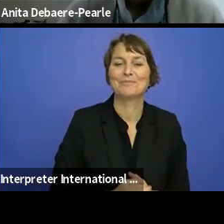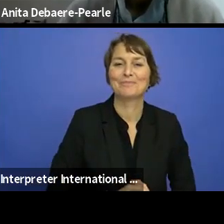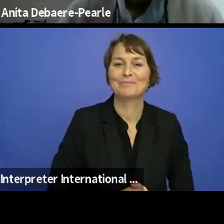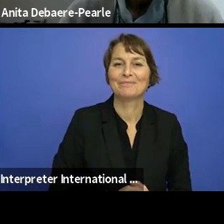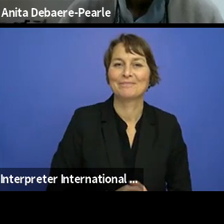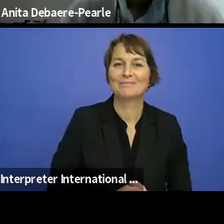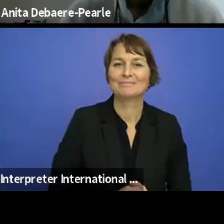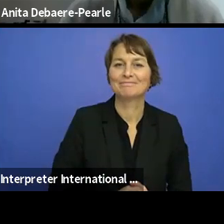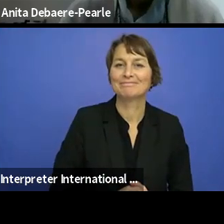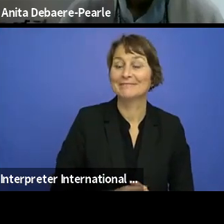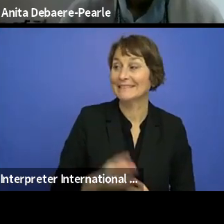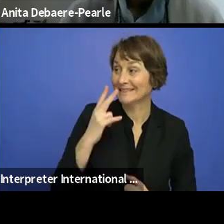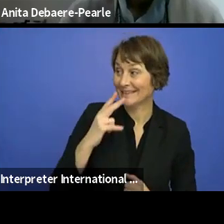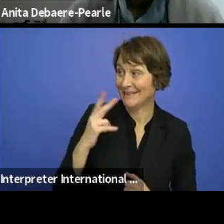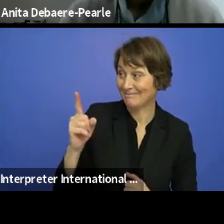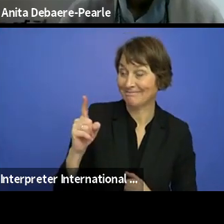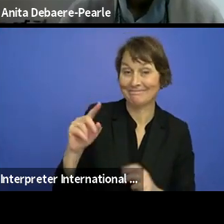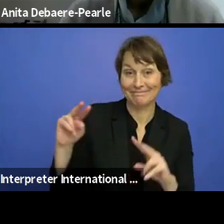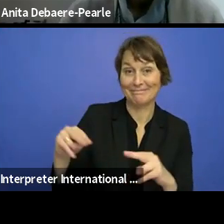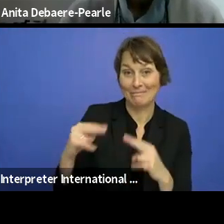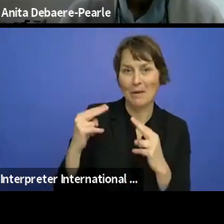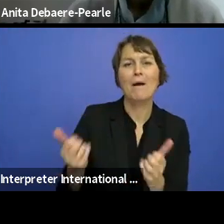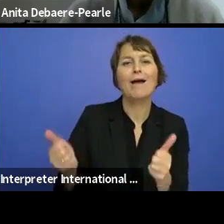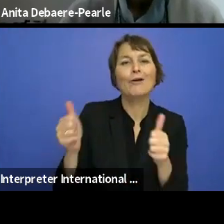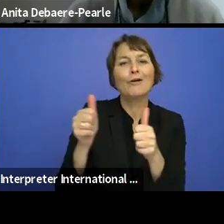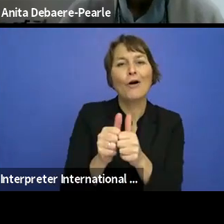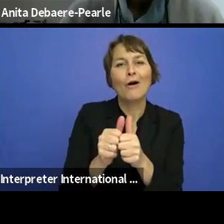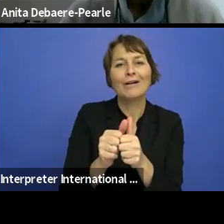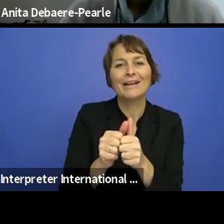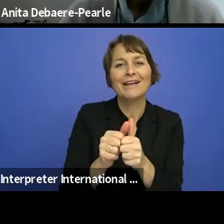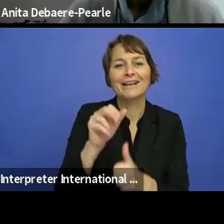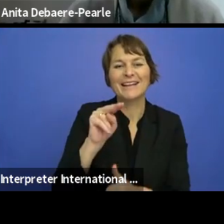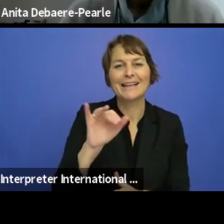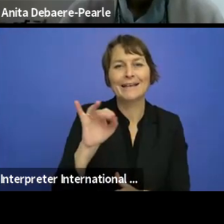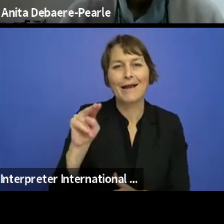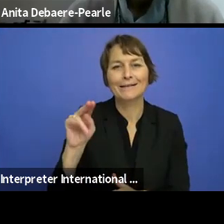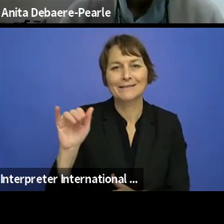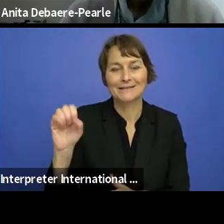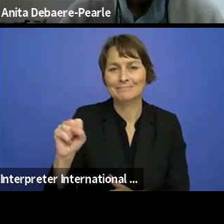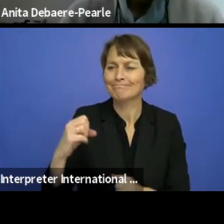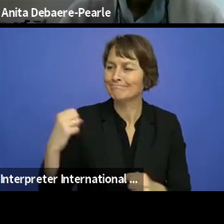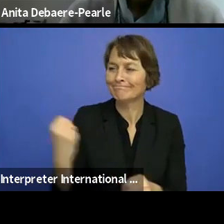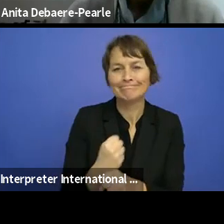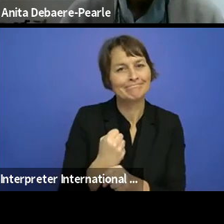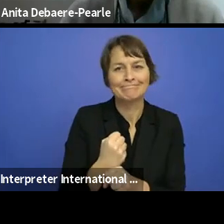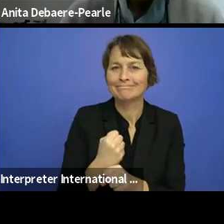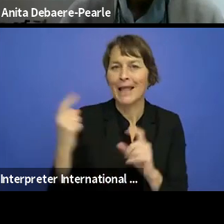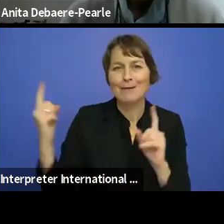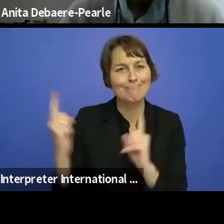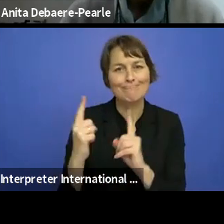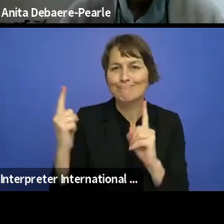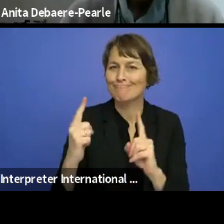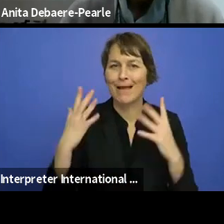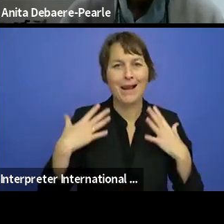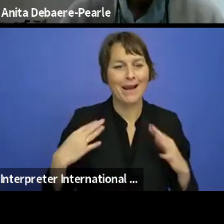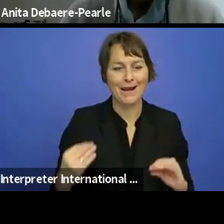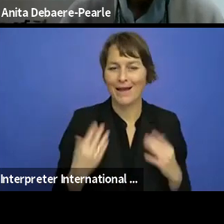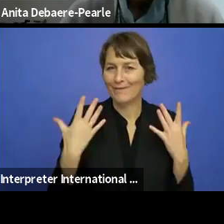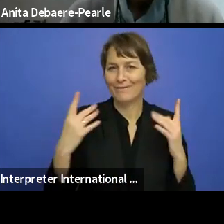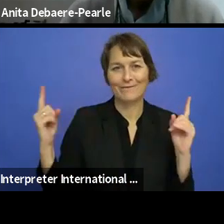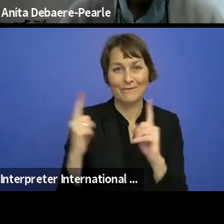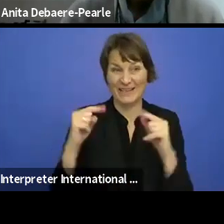my colleague Niklas Nienaß, because we unfortunately have not so much occasion to meet in this